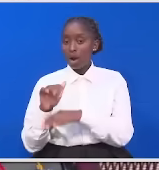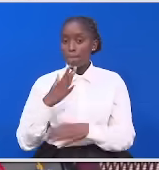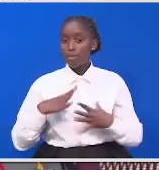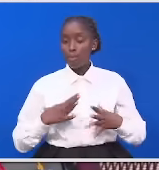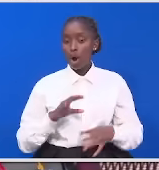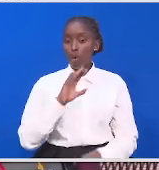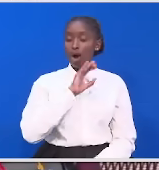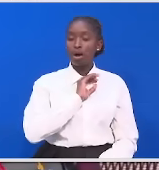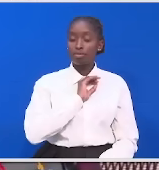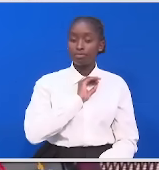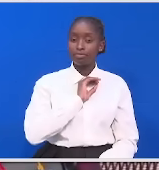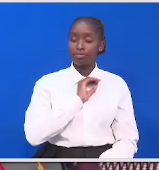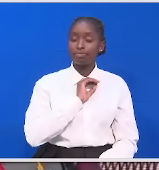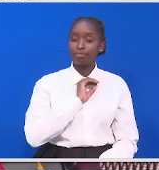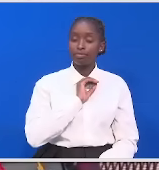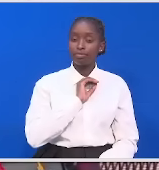to